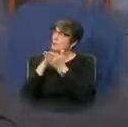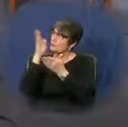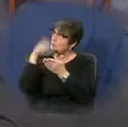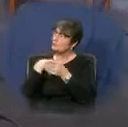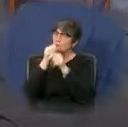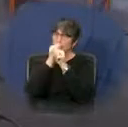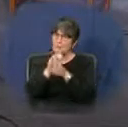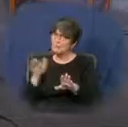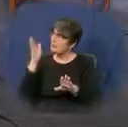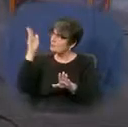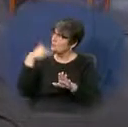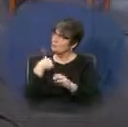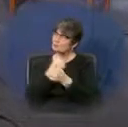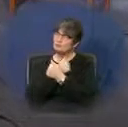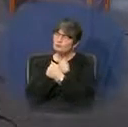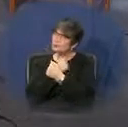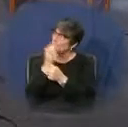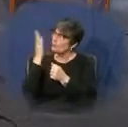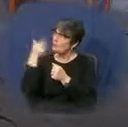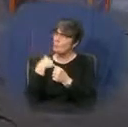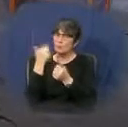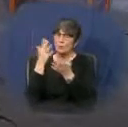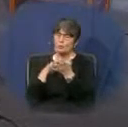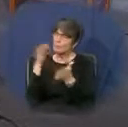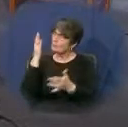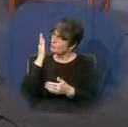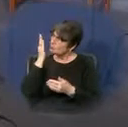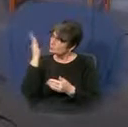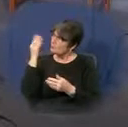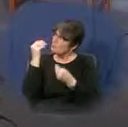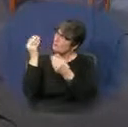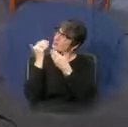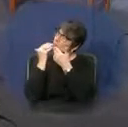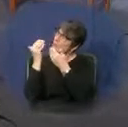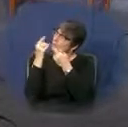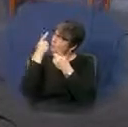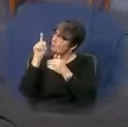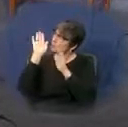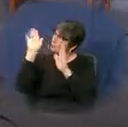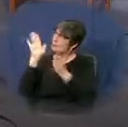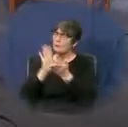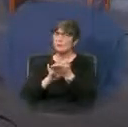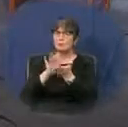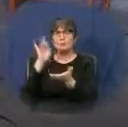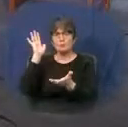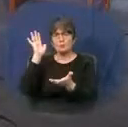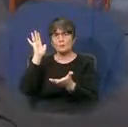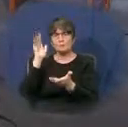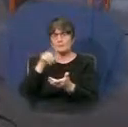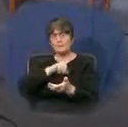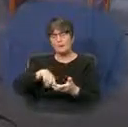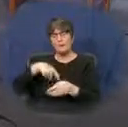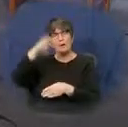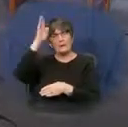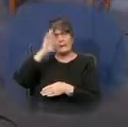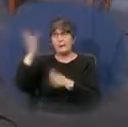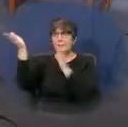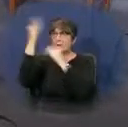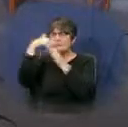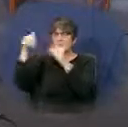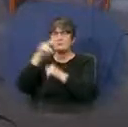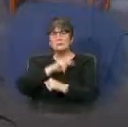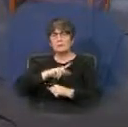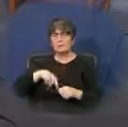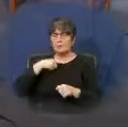we bless you, we adore you, we glorify you, we give you thanks for your great glory. Lord God, heavenly